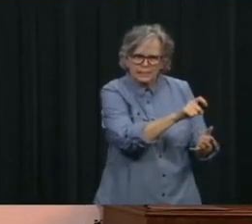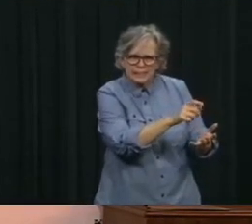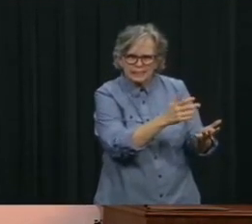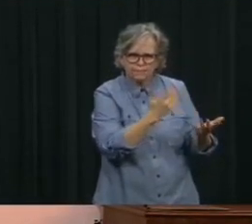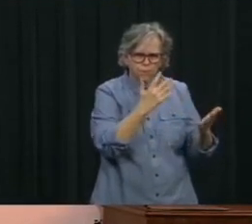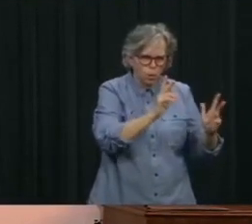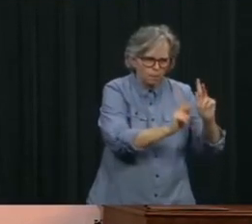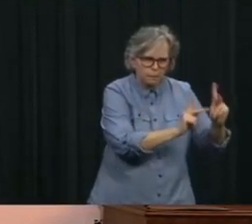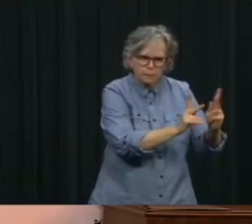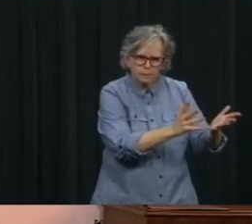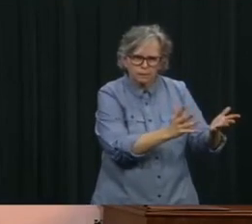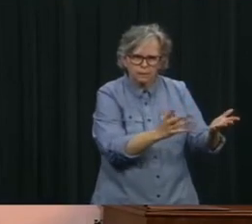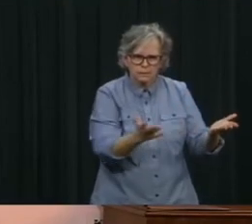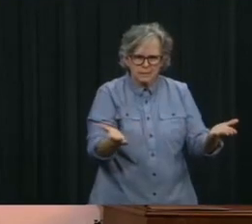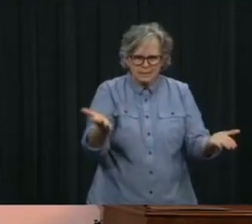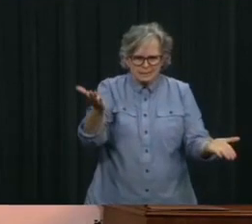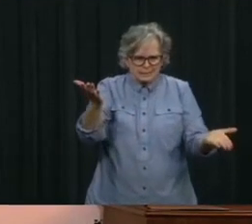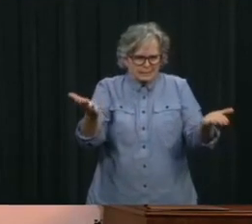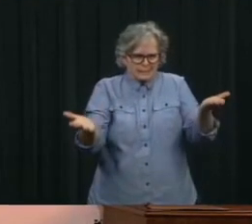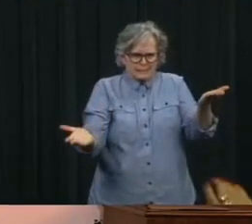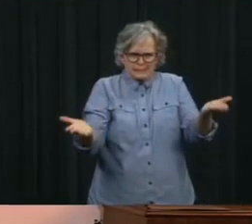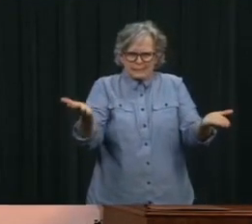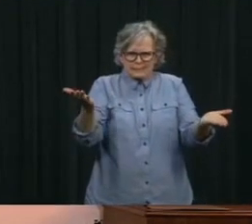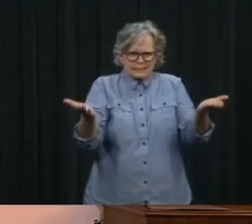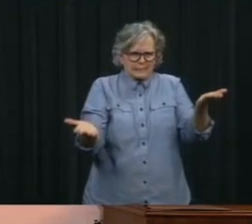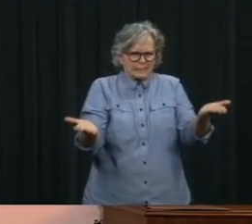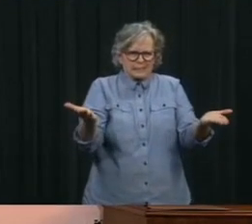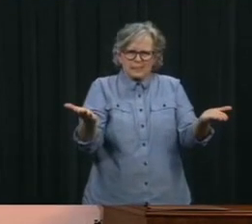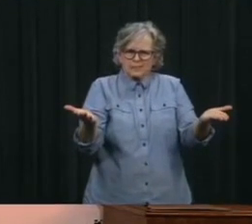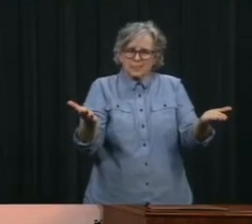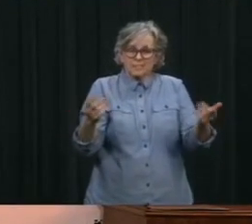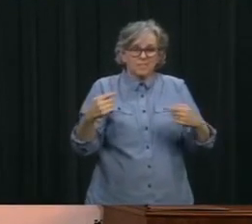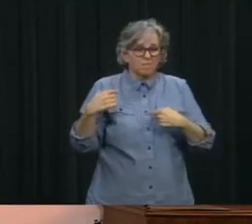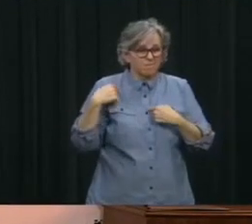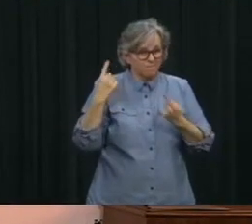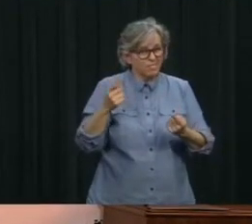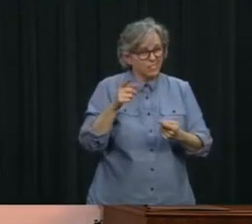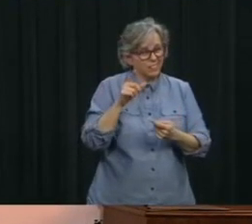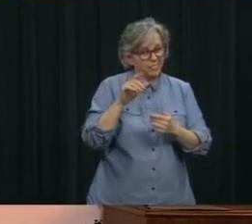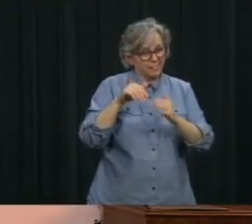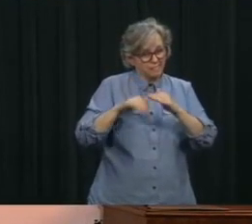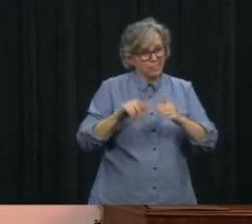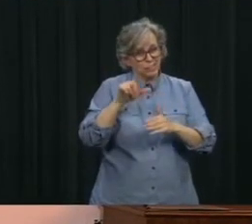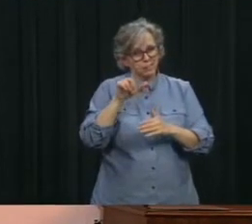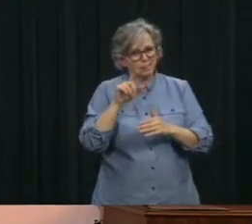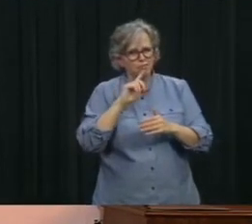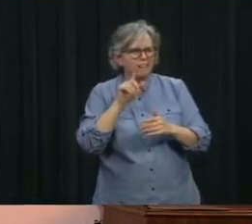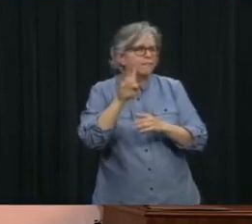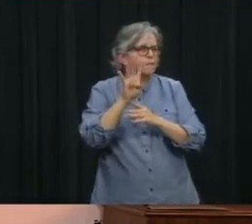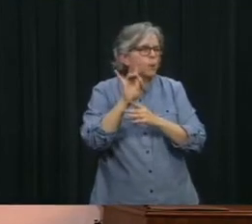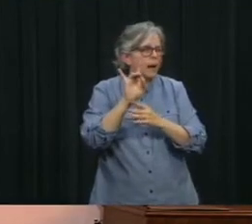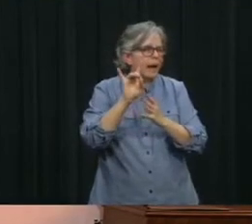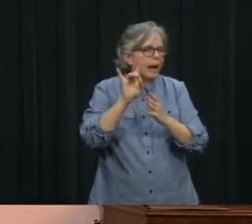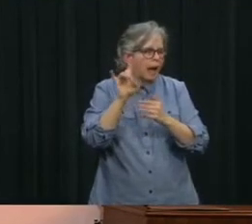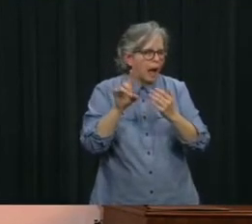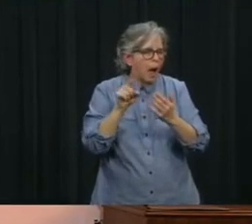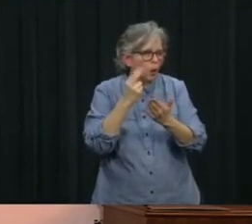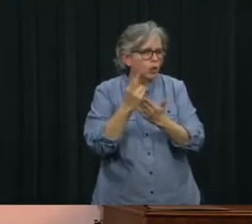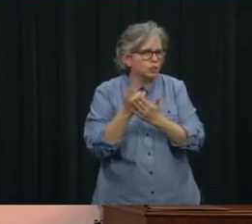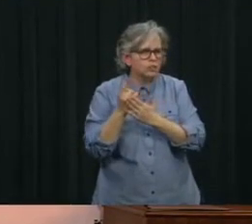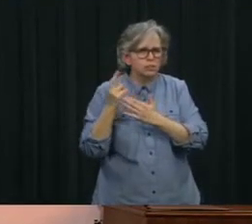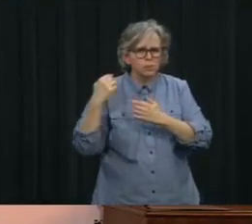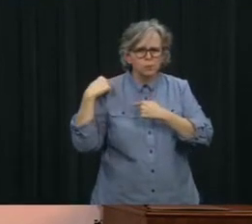people of our state. And over the last 24 hours, actually 48 hours, we've been in touch